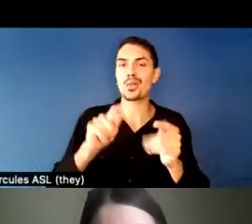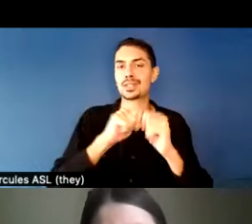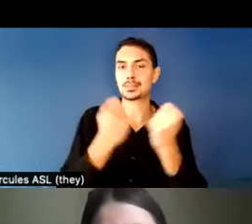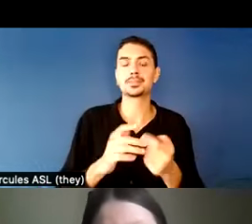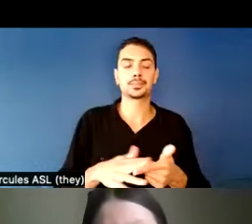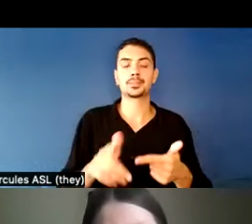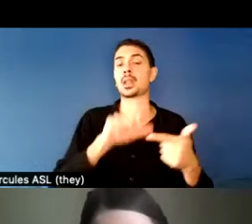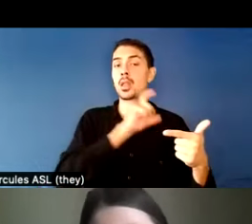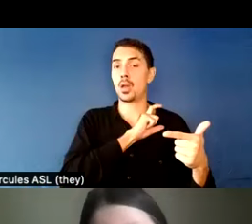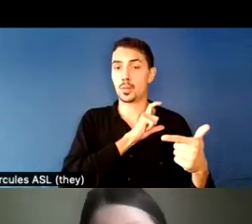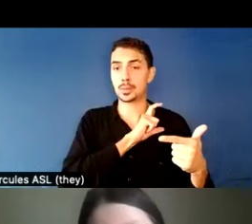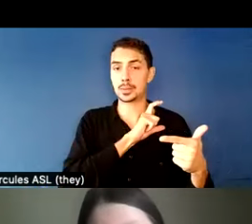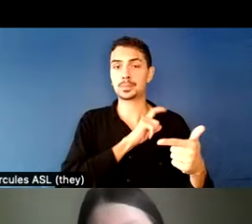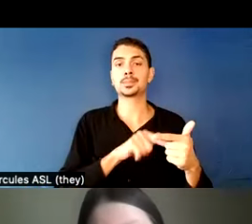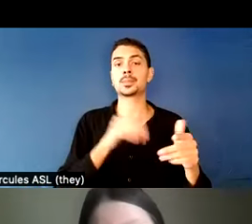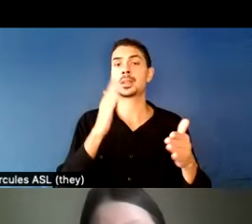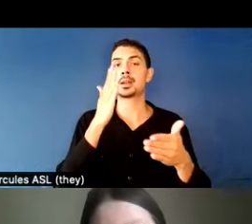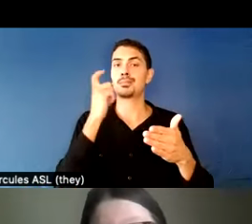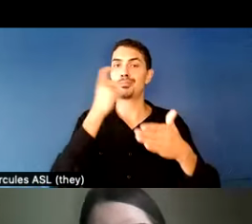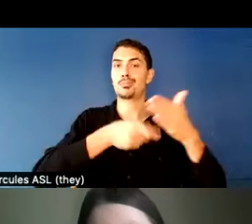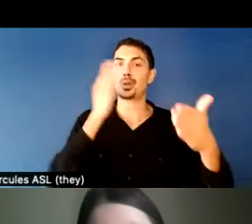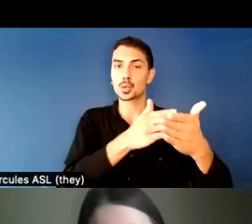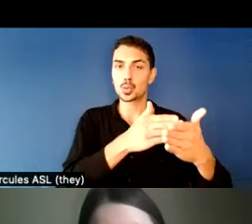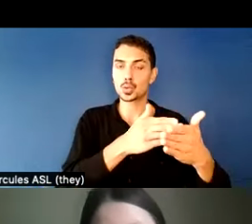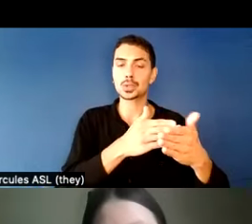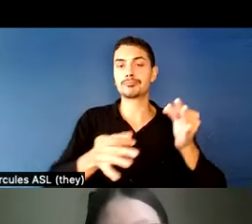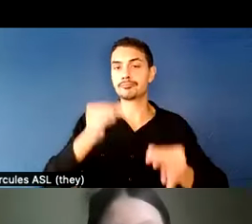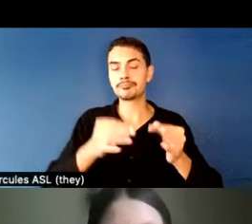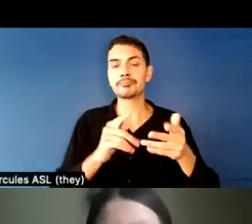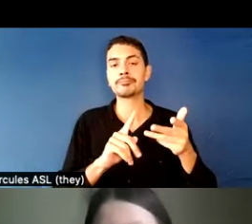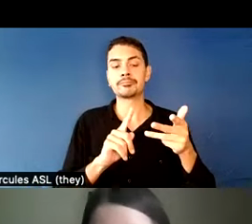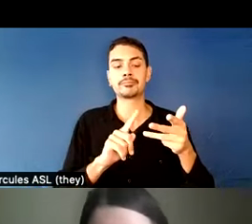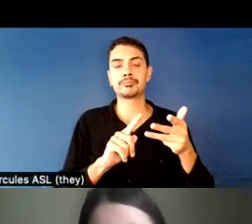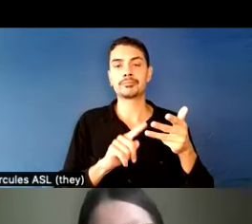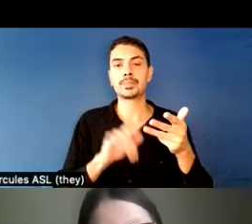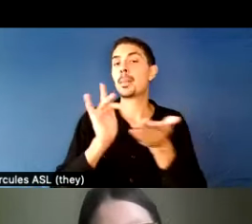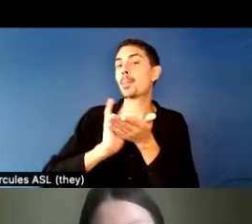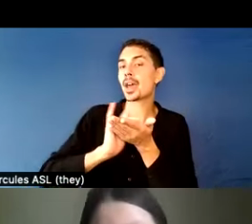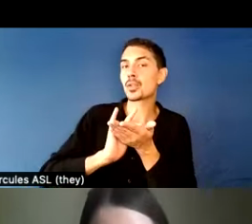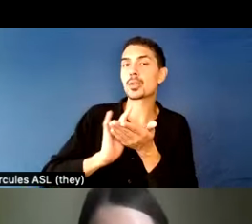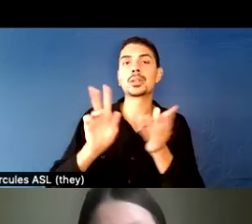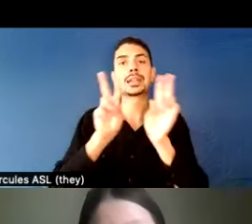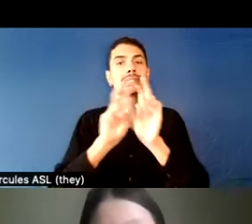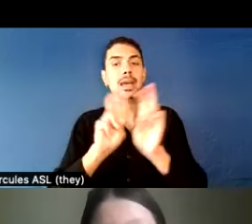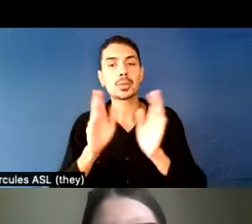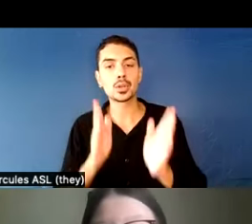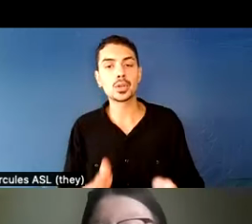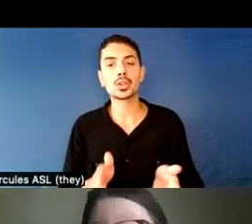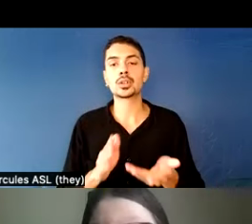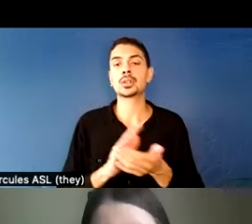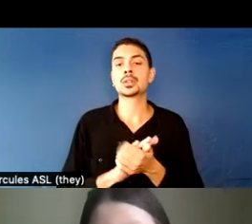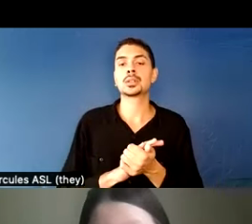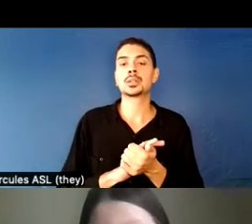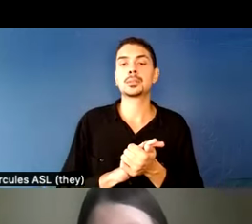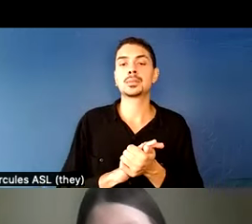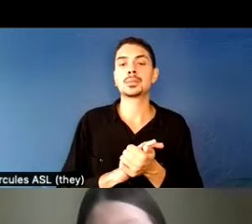enforcement, prosecution, medical, typically, like a medical forensic examiner, such as a SANE, or whatever